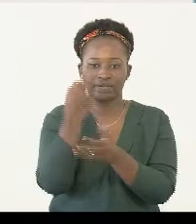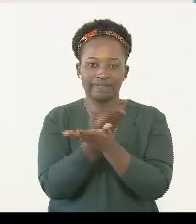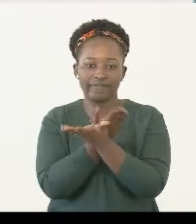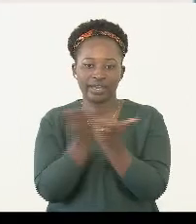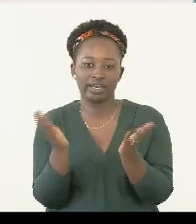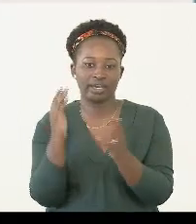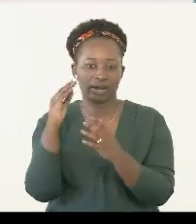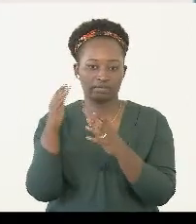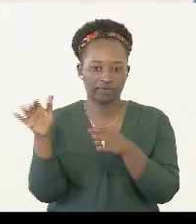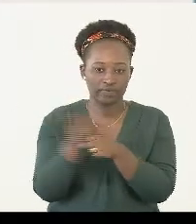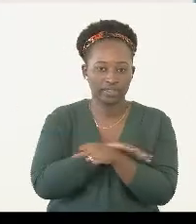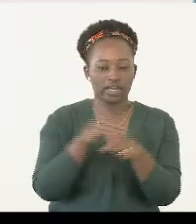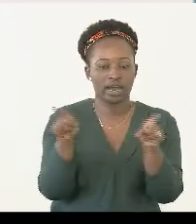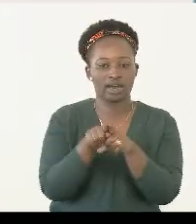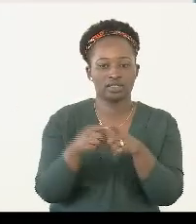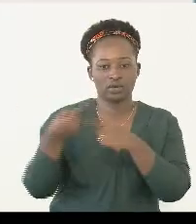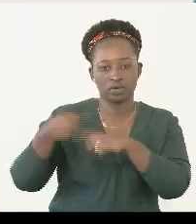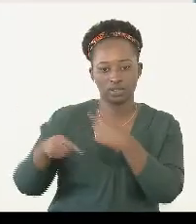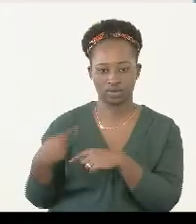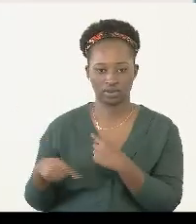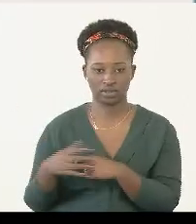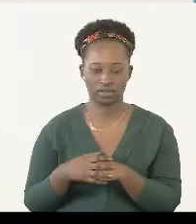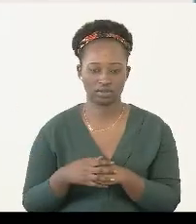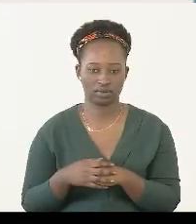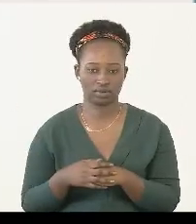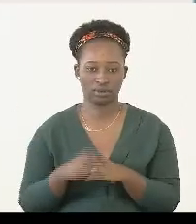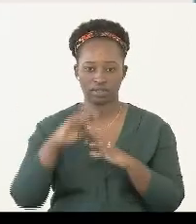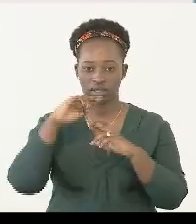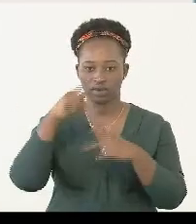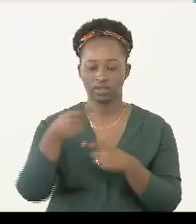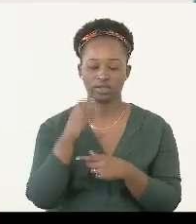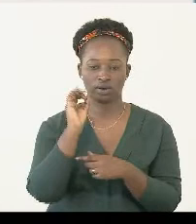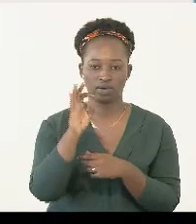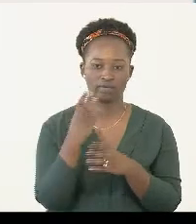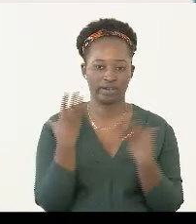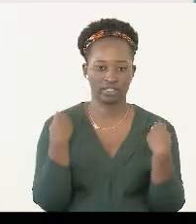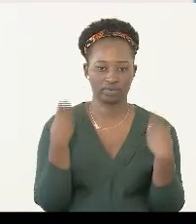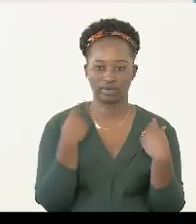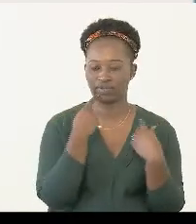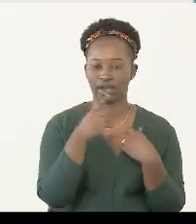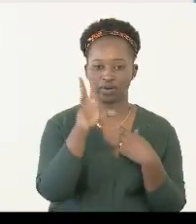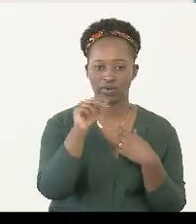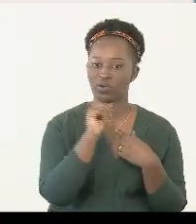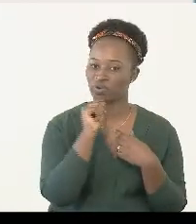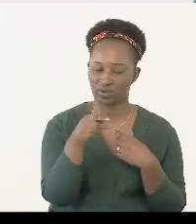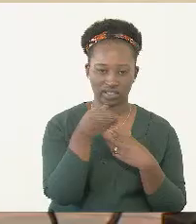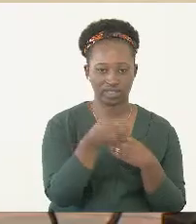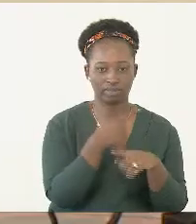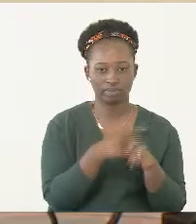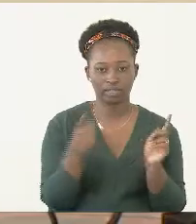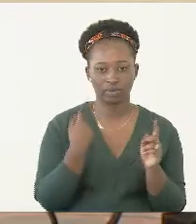are falsified as a consequence. The results of the experiment are saying, no, it's not this, but the